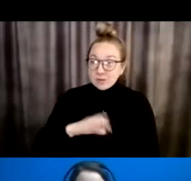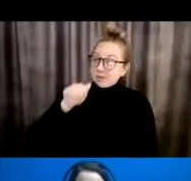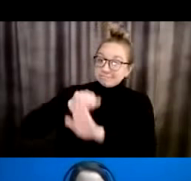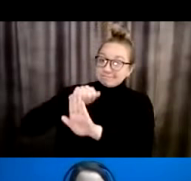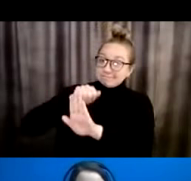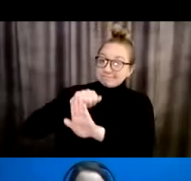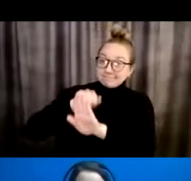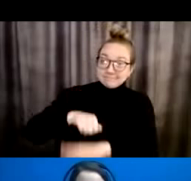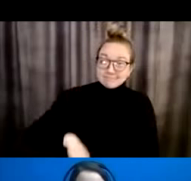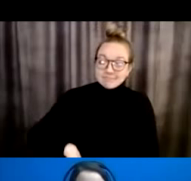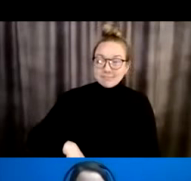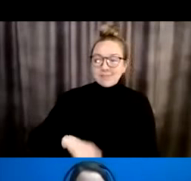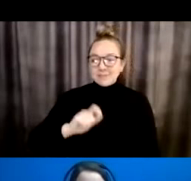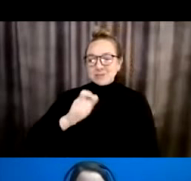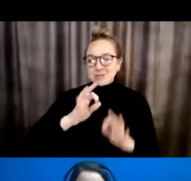we'll knock down some doors.